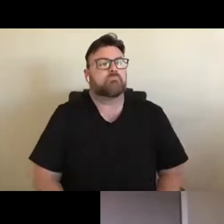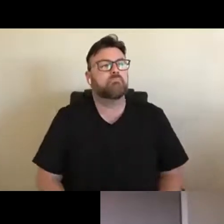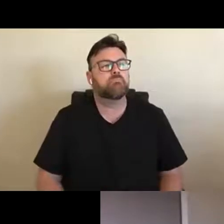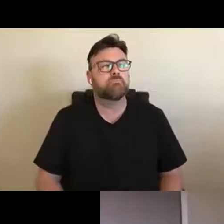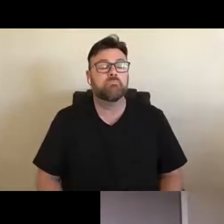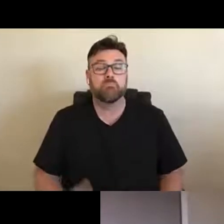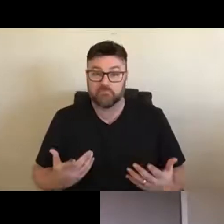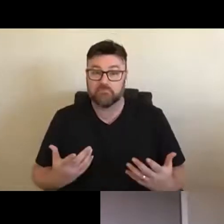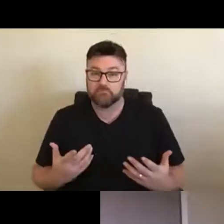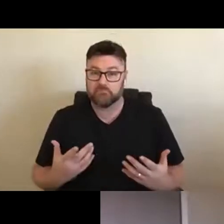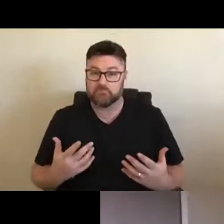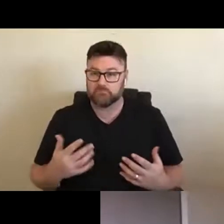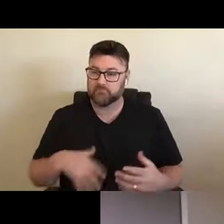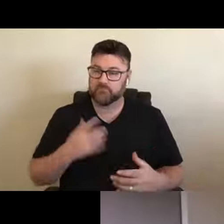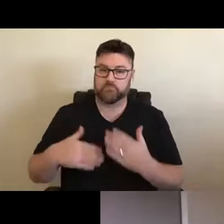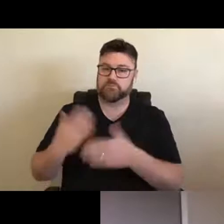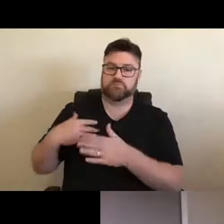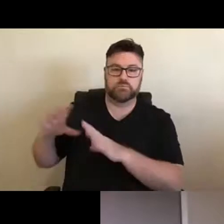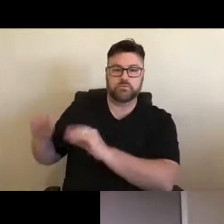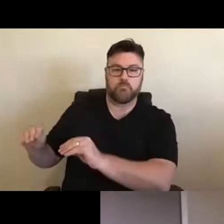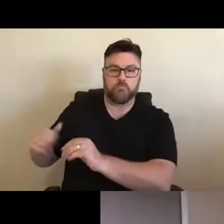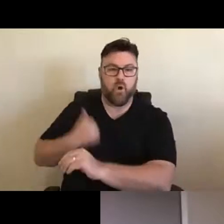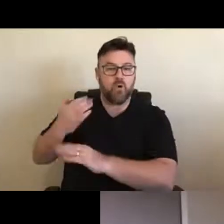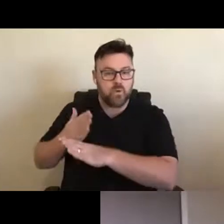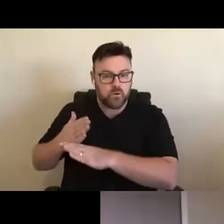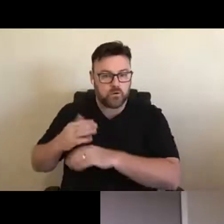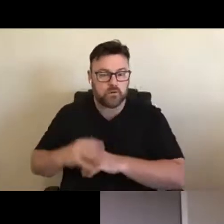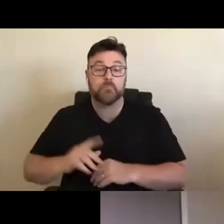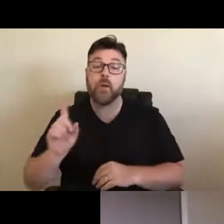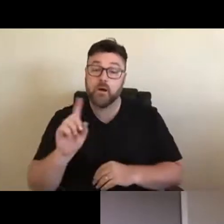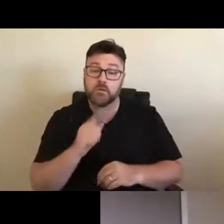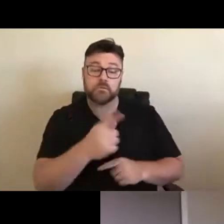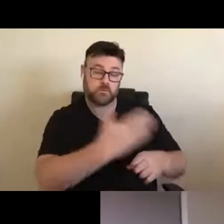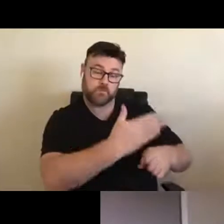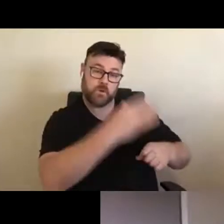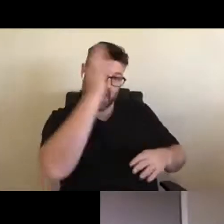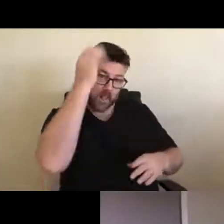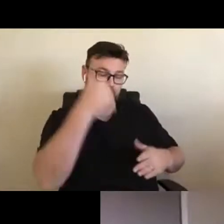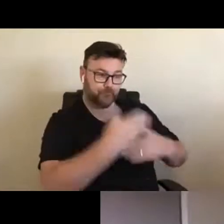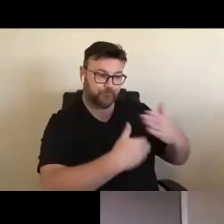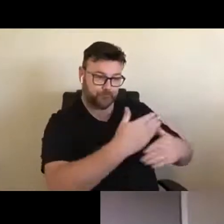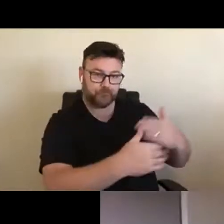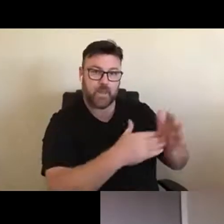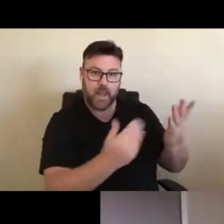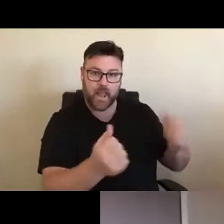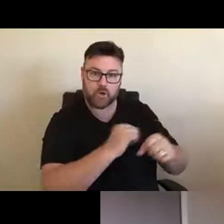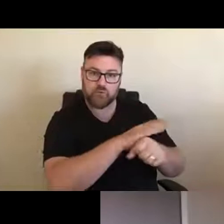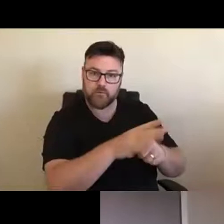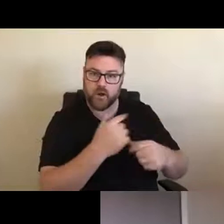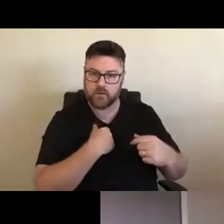stop quite radically. And what has emerged since then has been a very slow re-emergence of my practice over the last